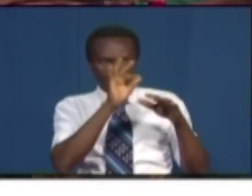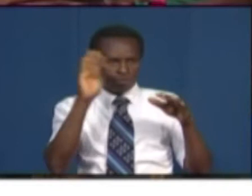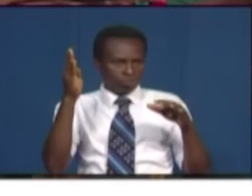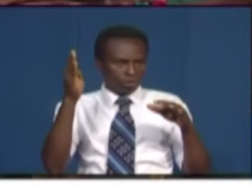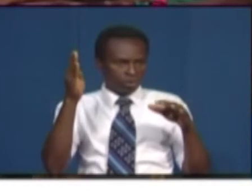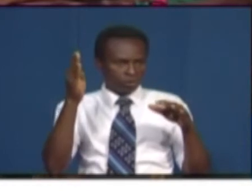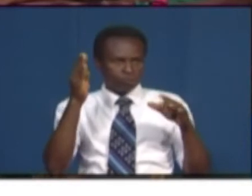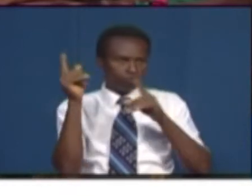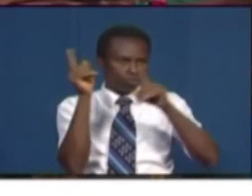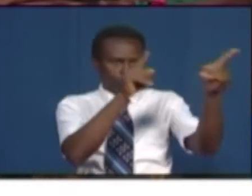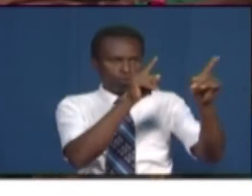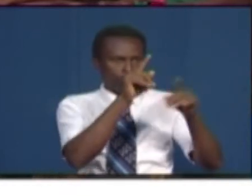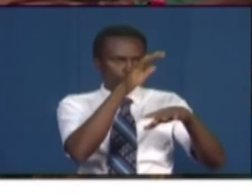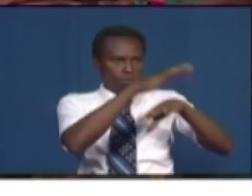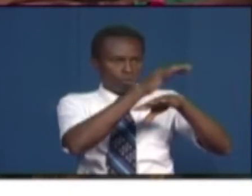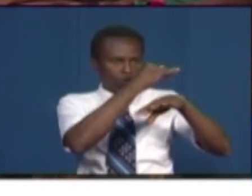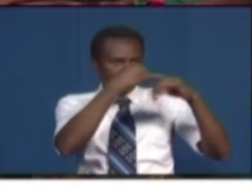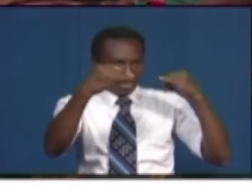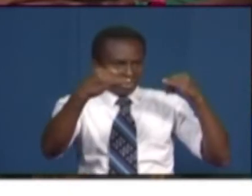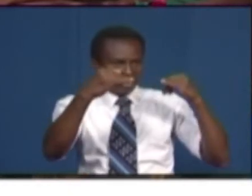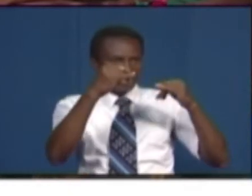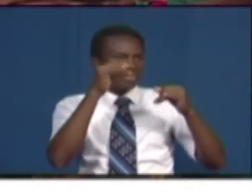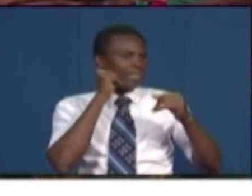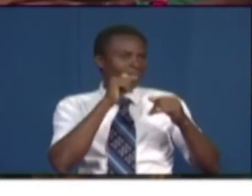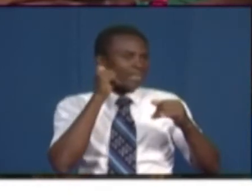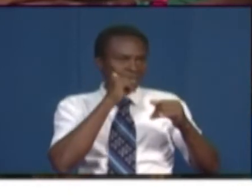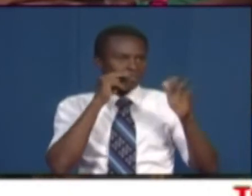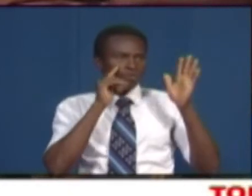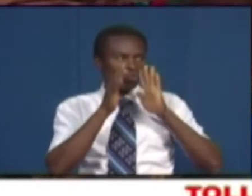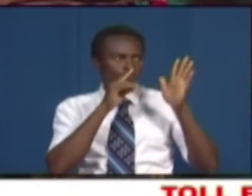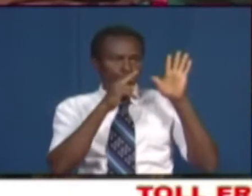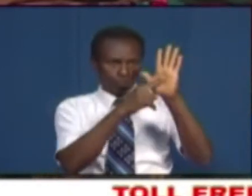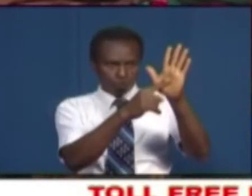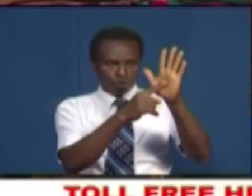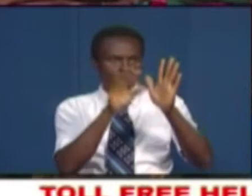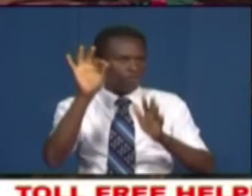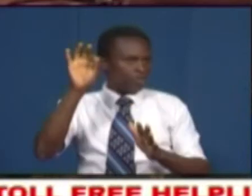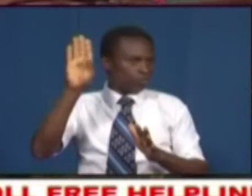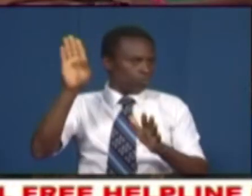Corporation Facebook page, or our own Girlz Girlz, you know, the TikTok show Facebook page.